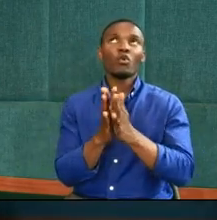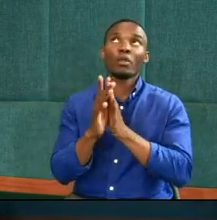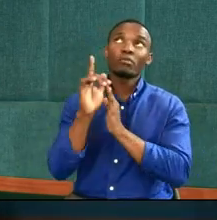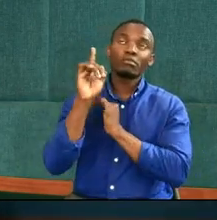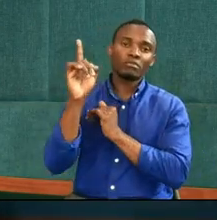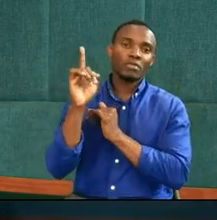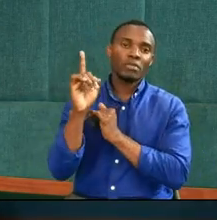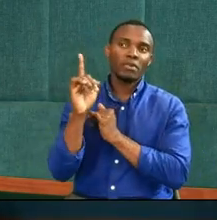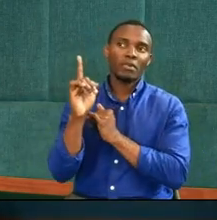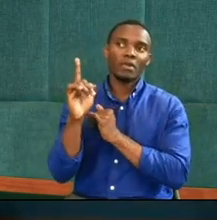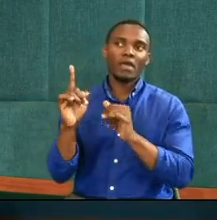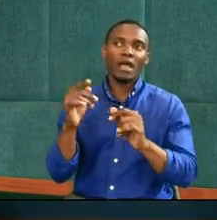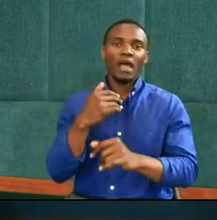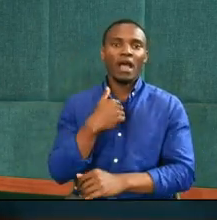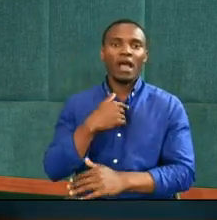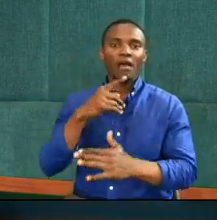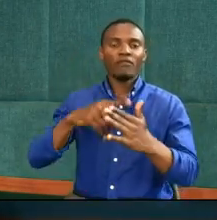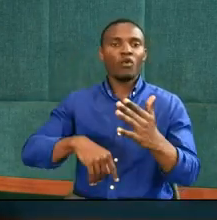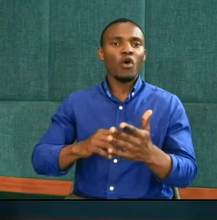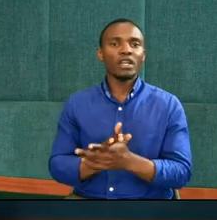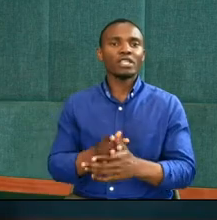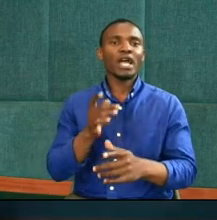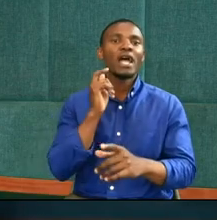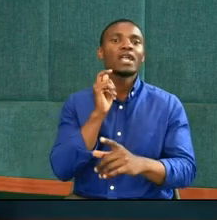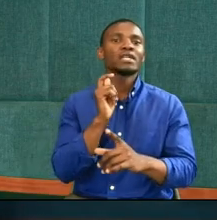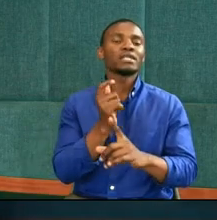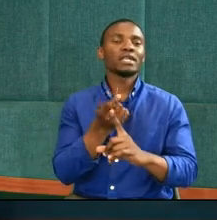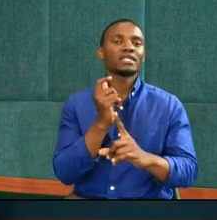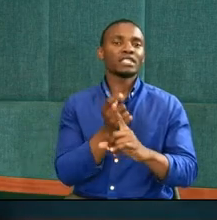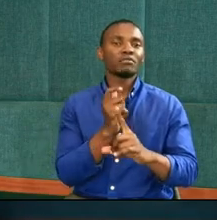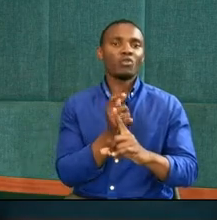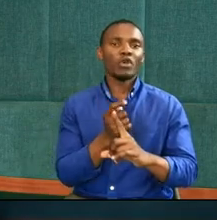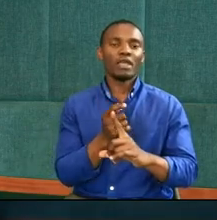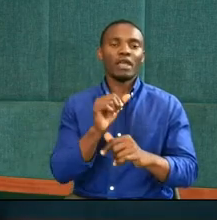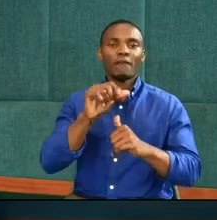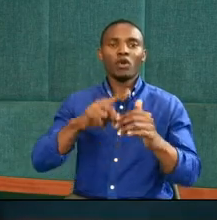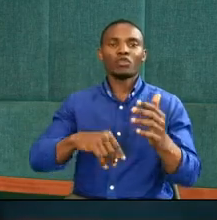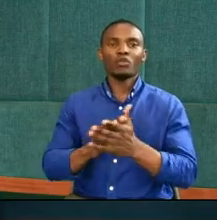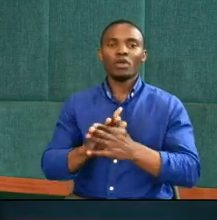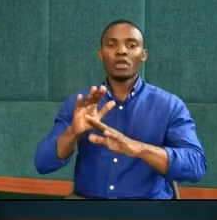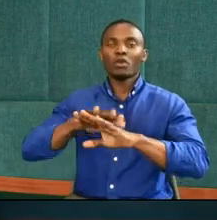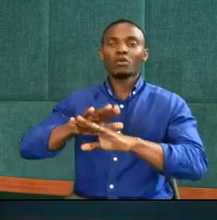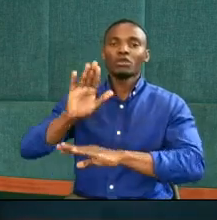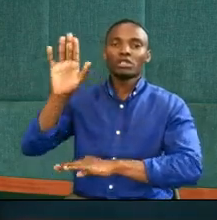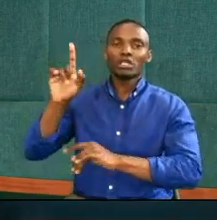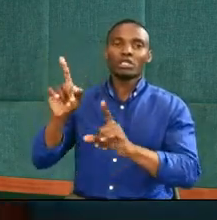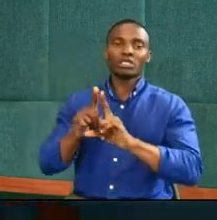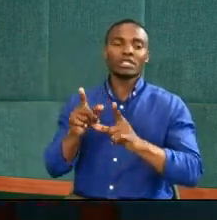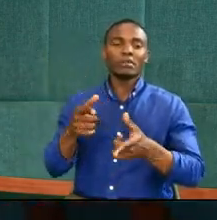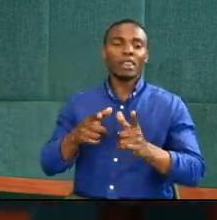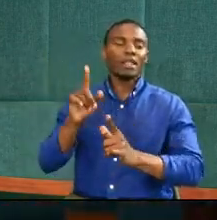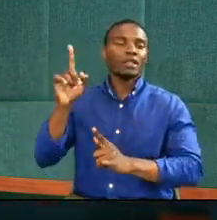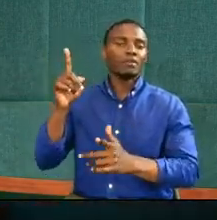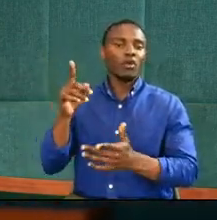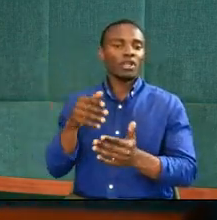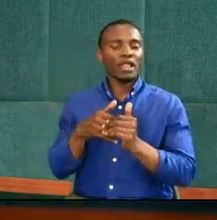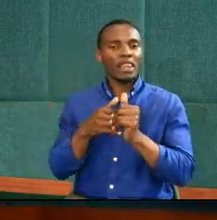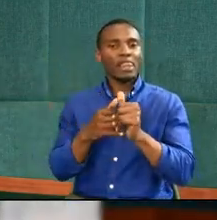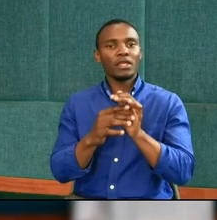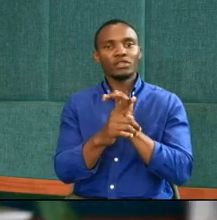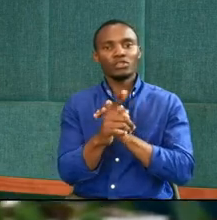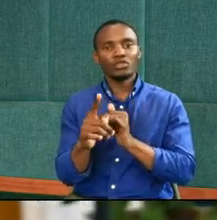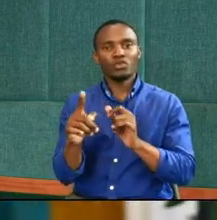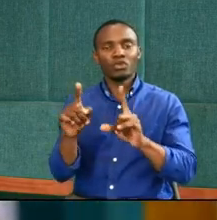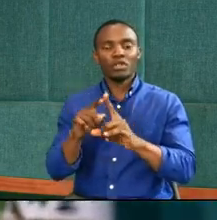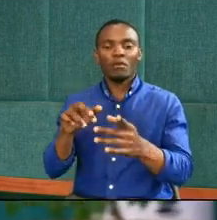him. Have a testimony of his goodness. Let him carry you. Walk by the light that God